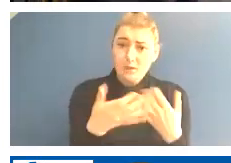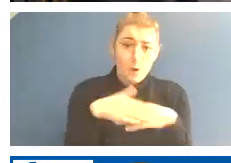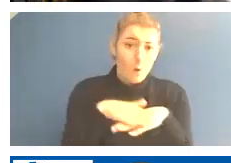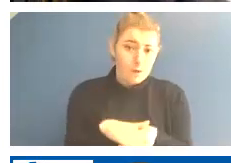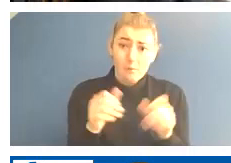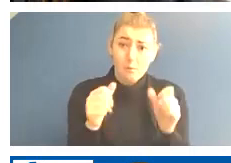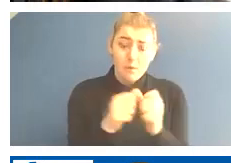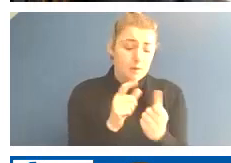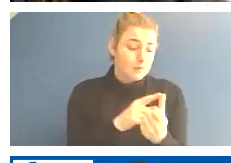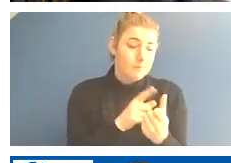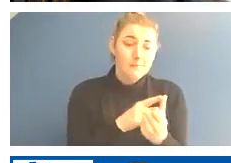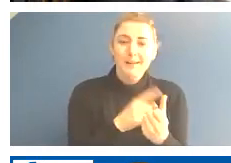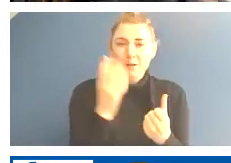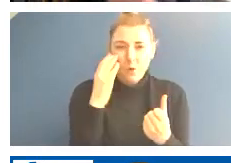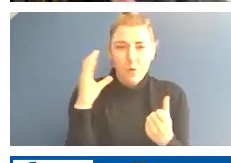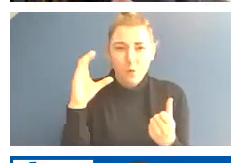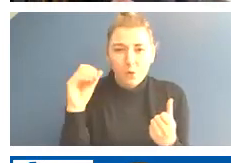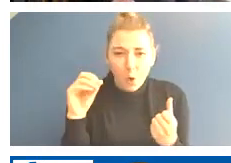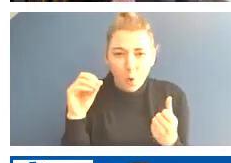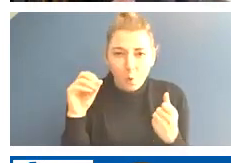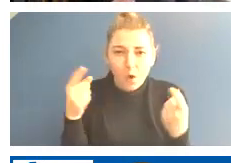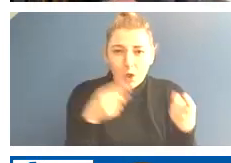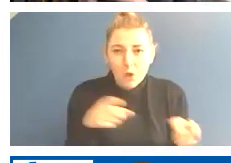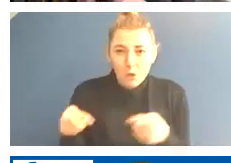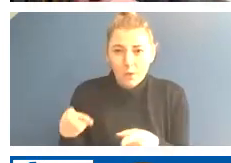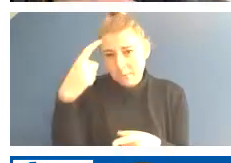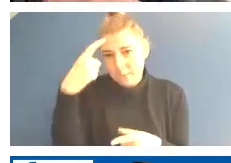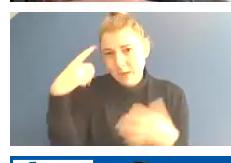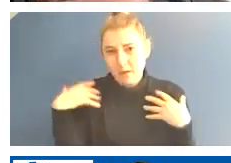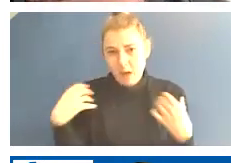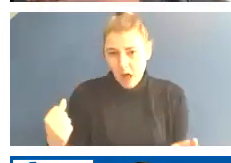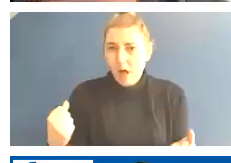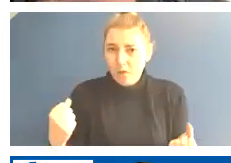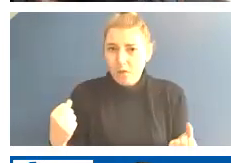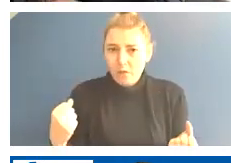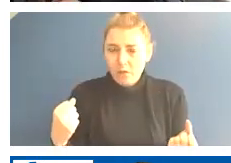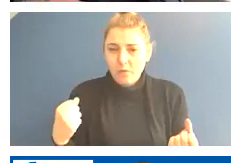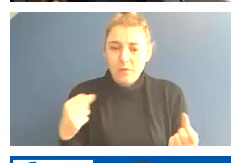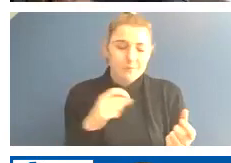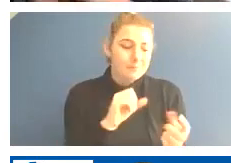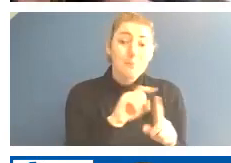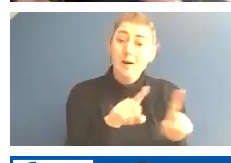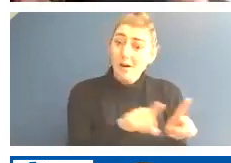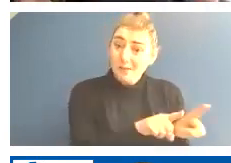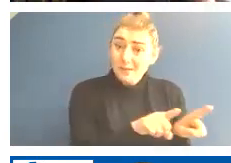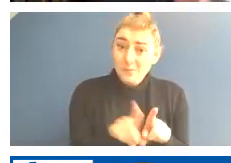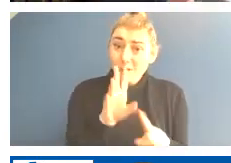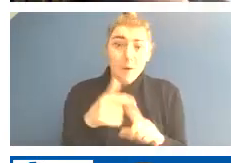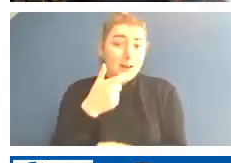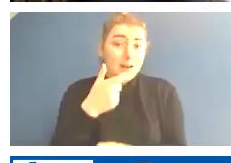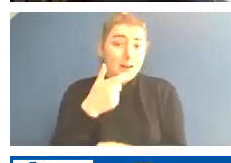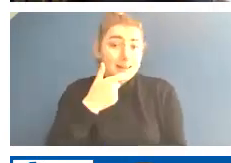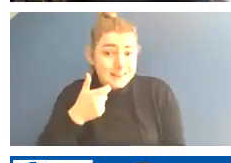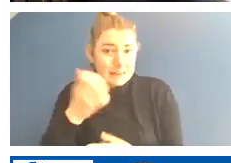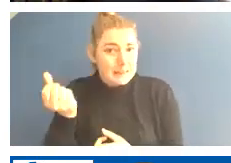we looked at some of those co-occurring kind of mental health considerations, but getting into gambling addictions, I